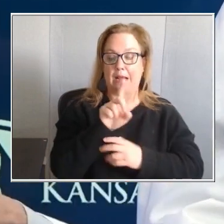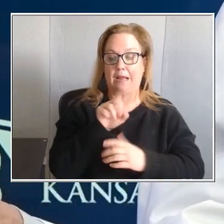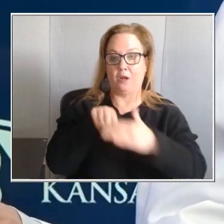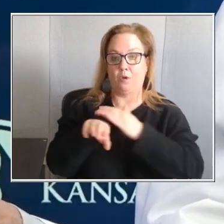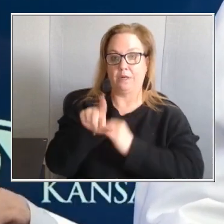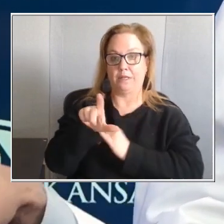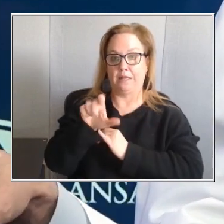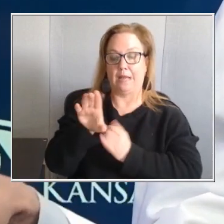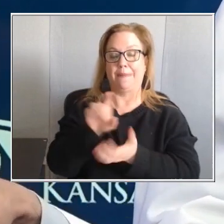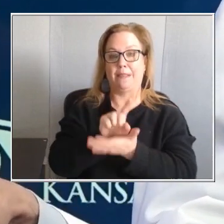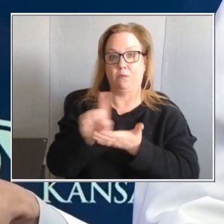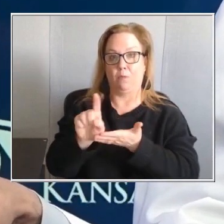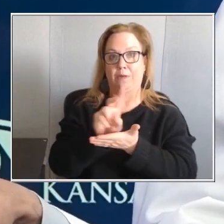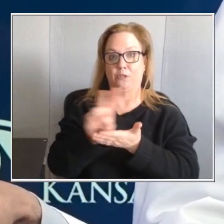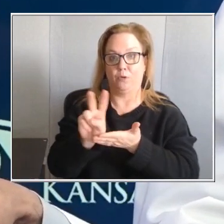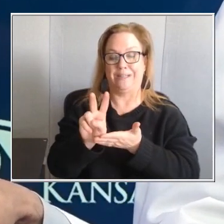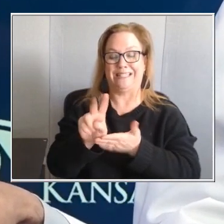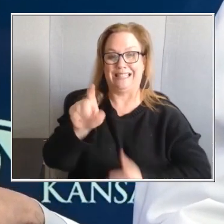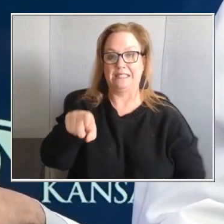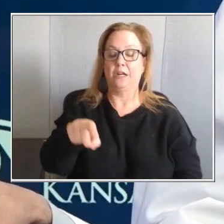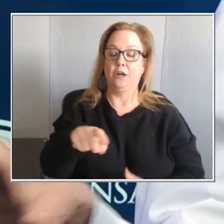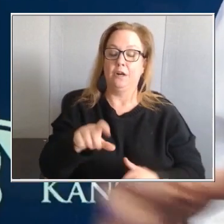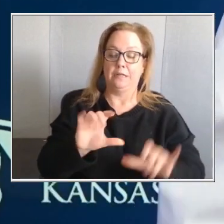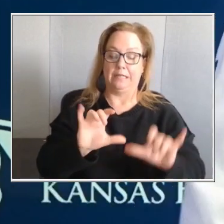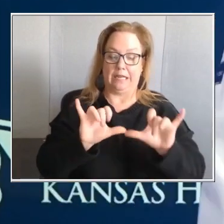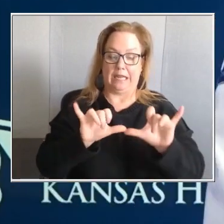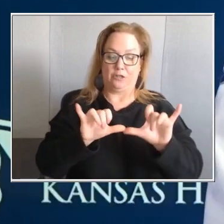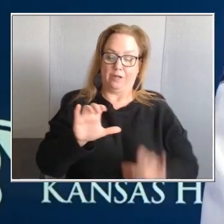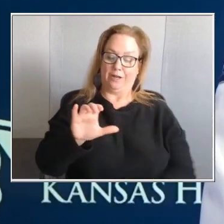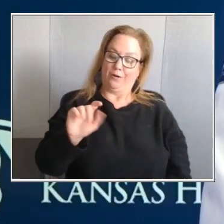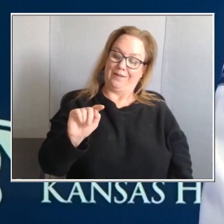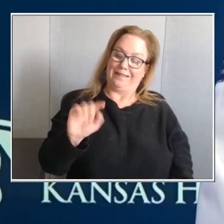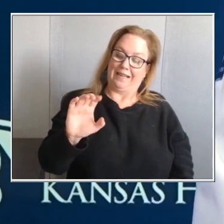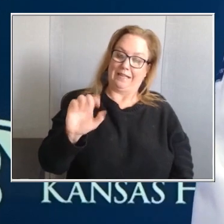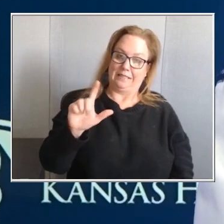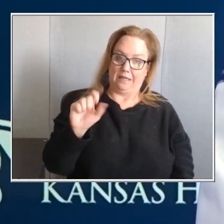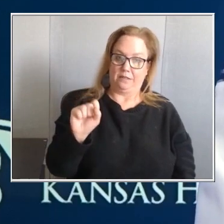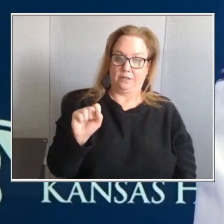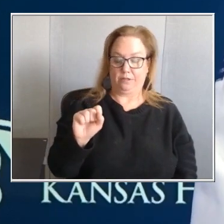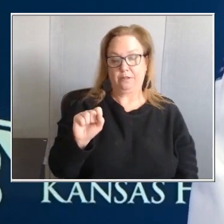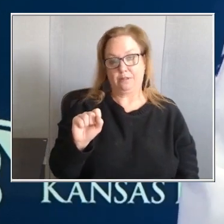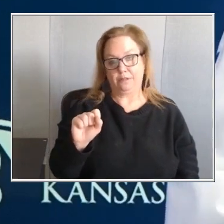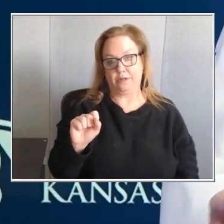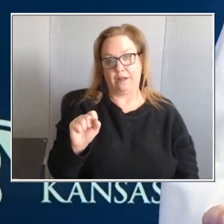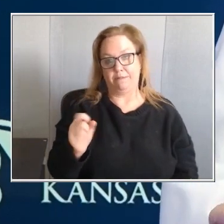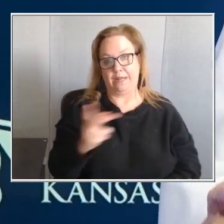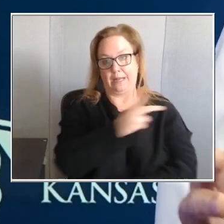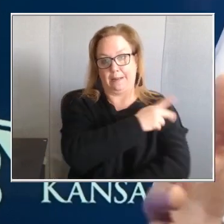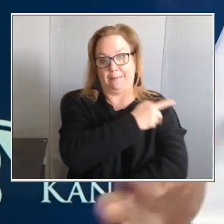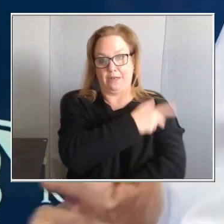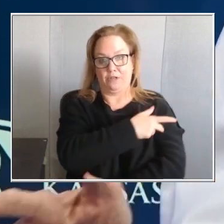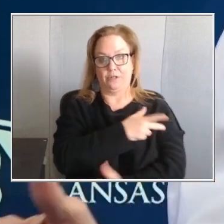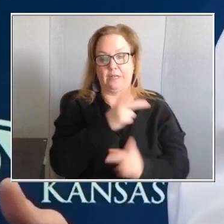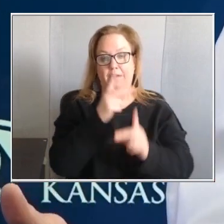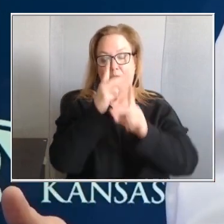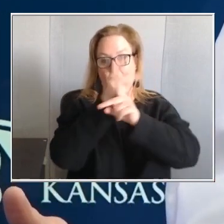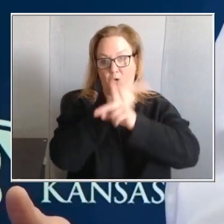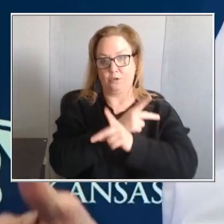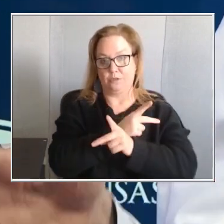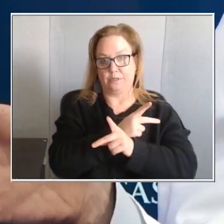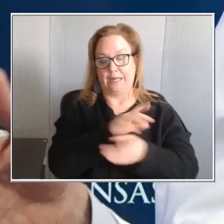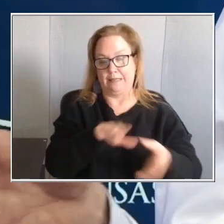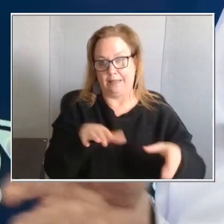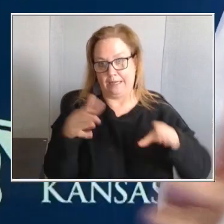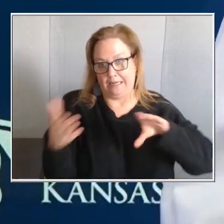weeks necessary to engineer these T cells may result in a number of patients having progressive disease, and we lose them. They